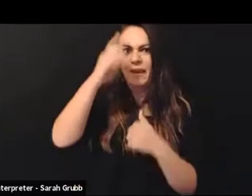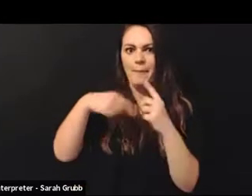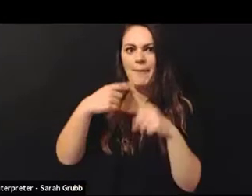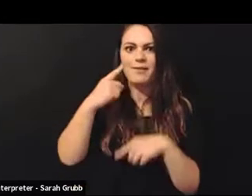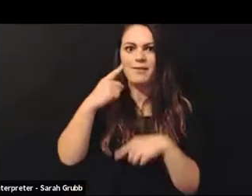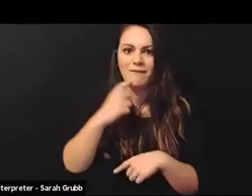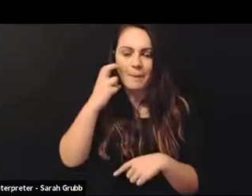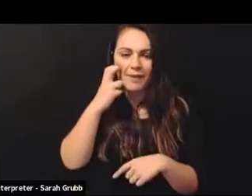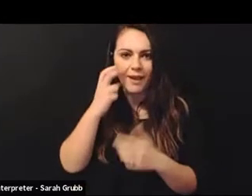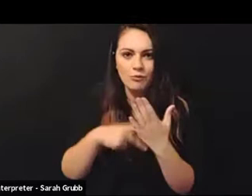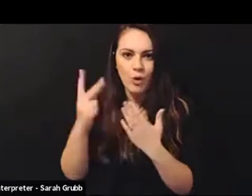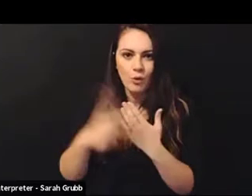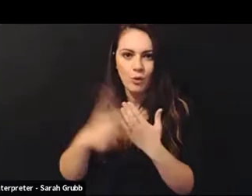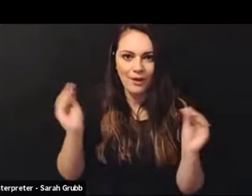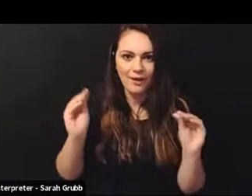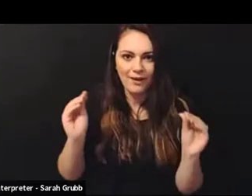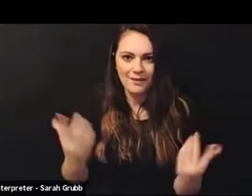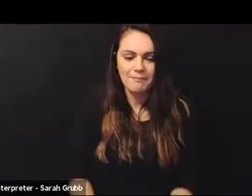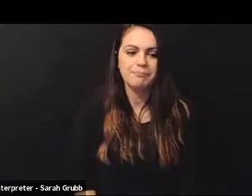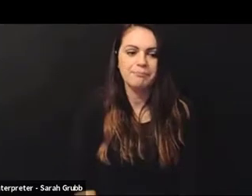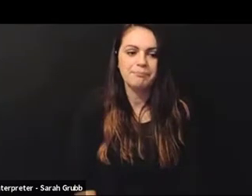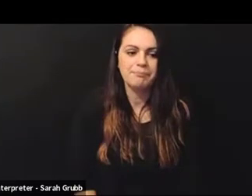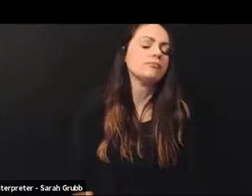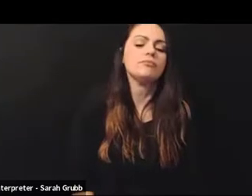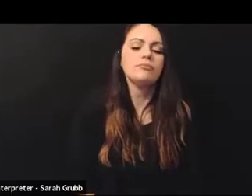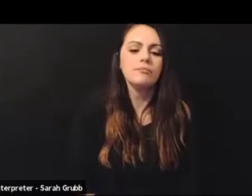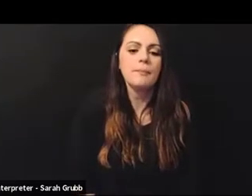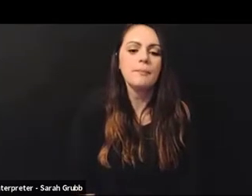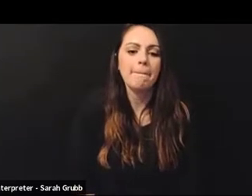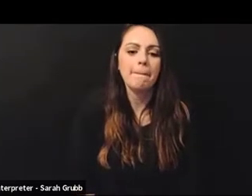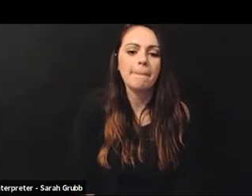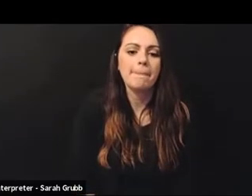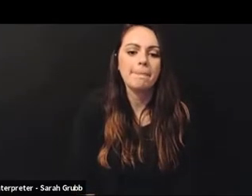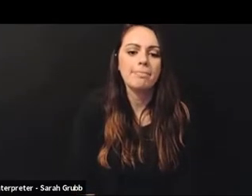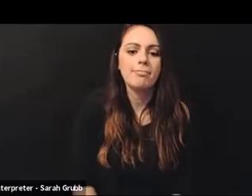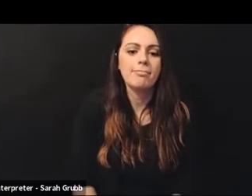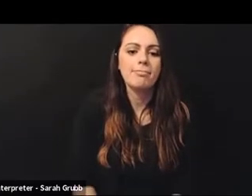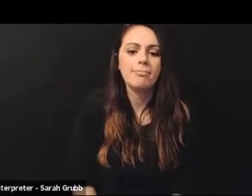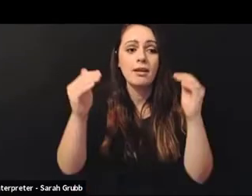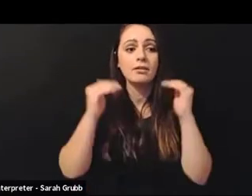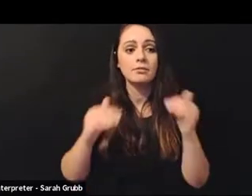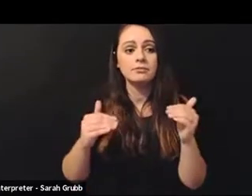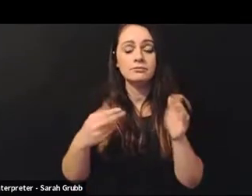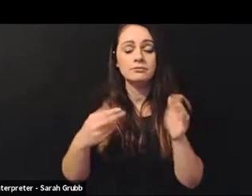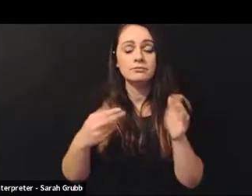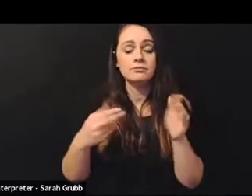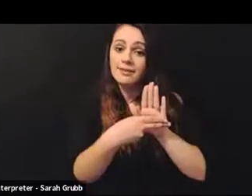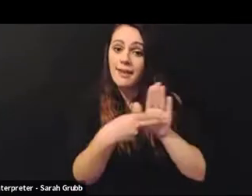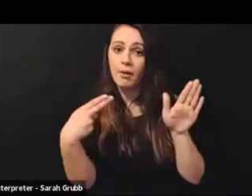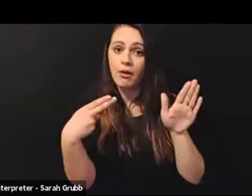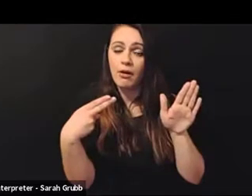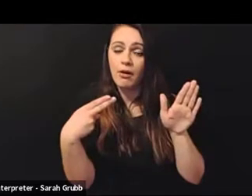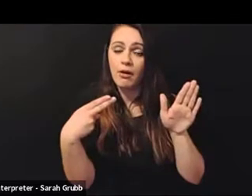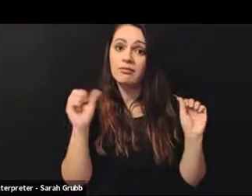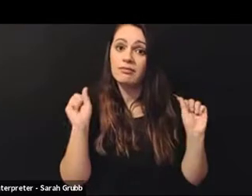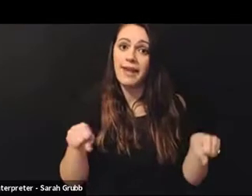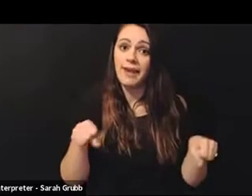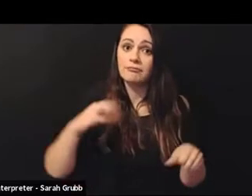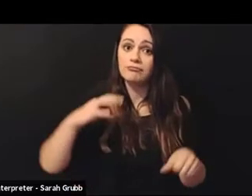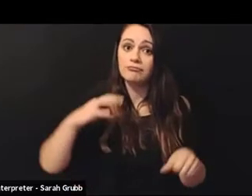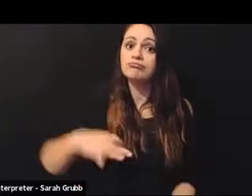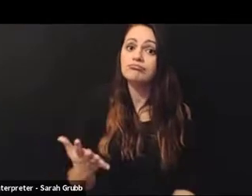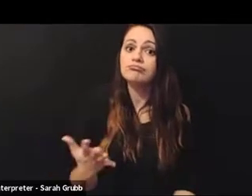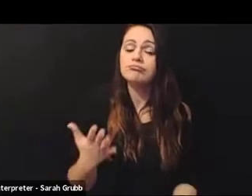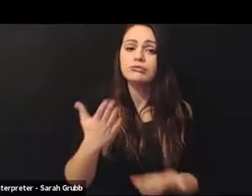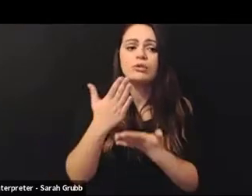And then labels can be helpful. So some families and support providers, including our